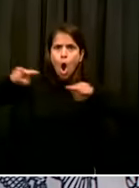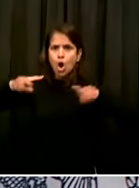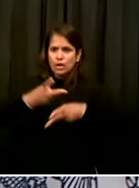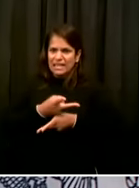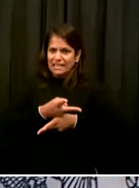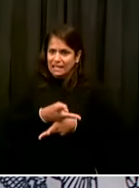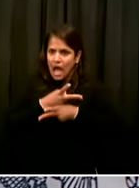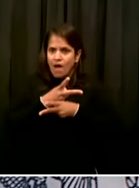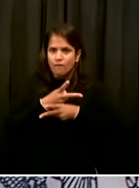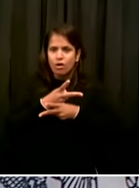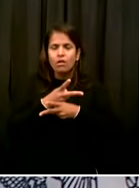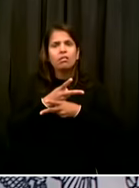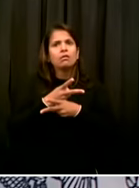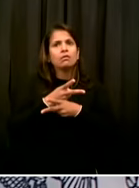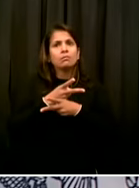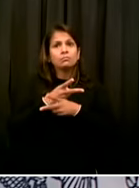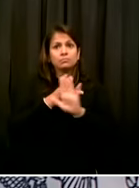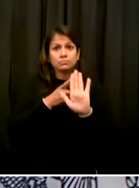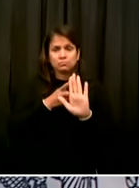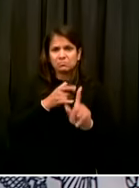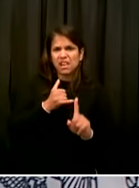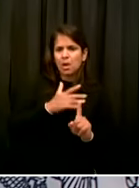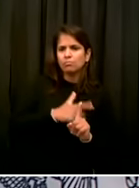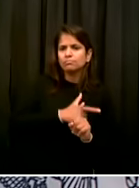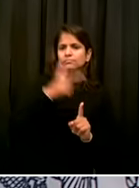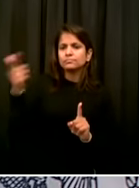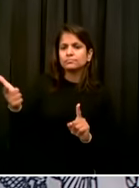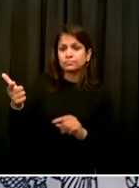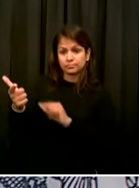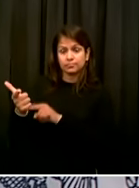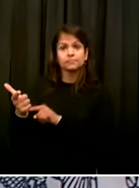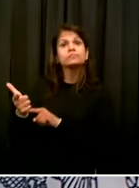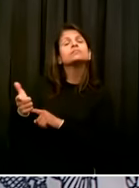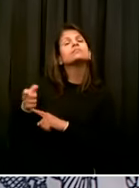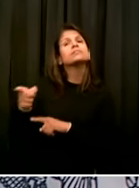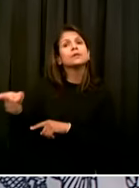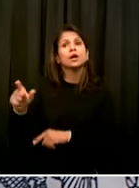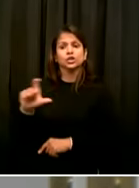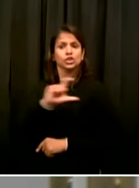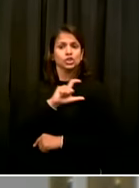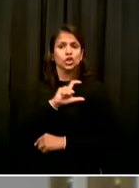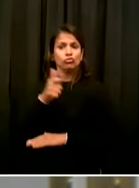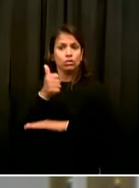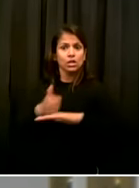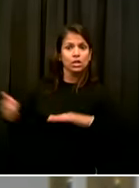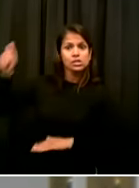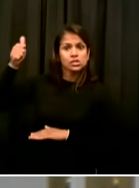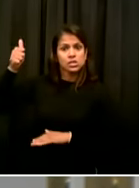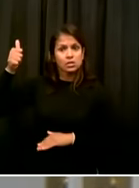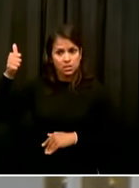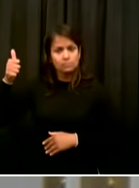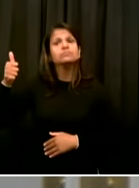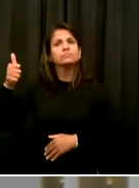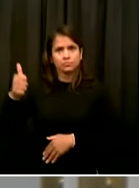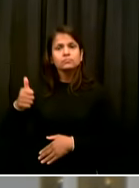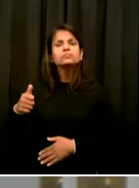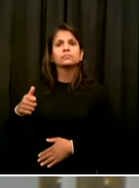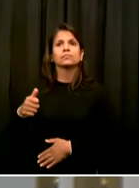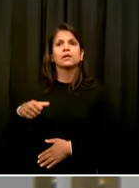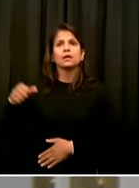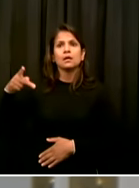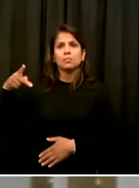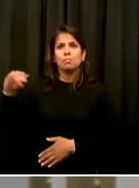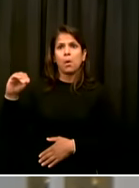else we'll be doing to make sure that people quarantine appropriately. Sheriff Joe Fecito. Thank you, Mr. Mayor. So I wanted to make a very